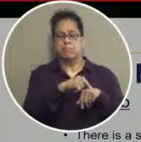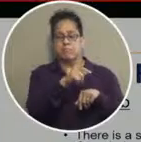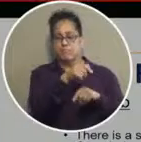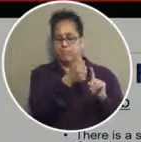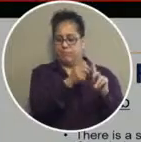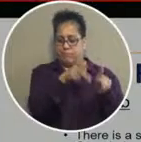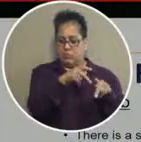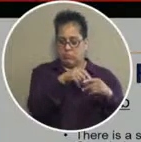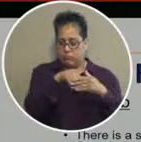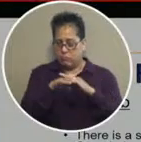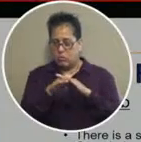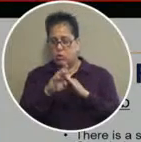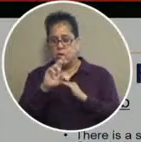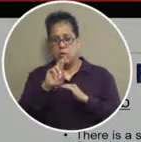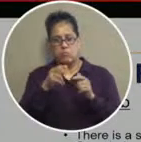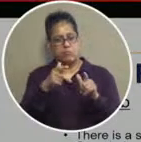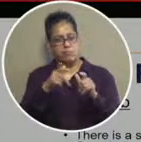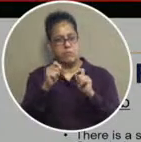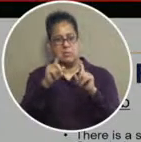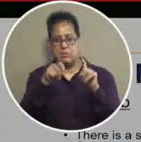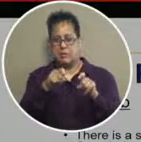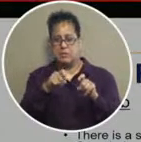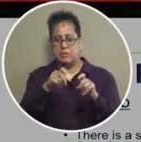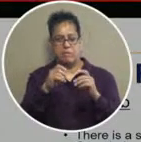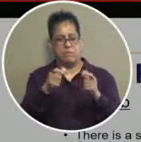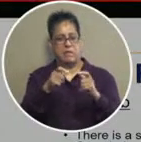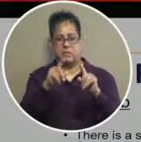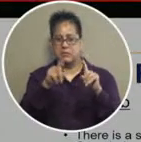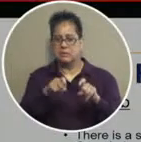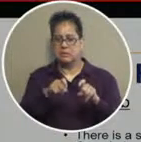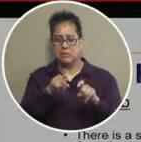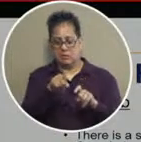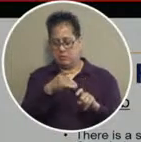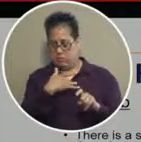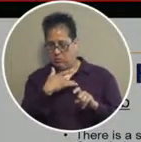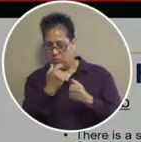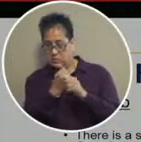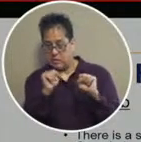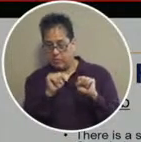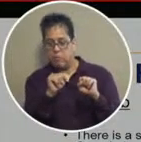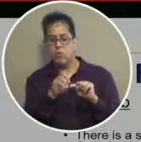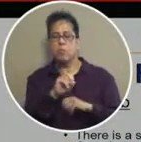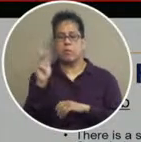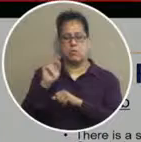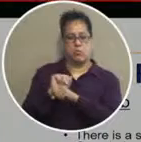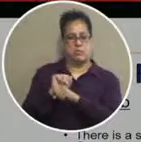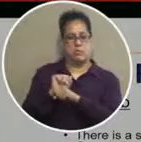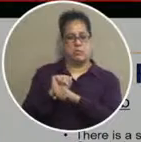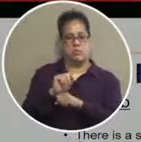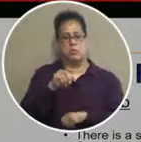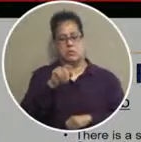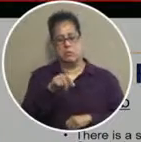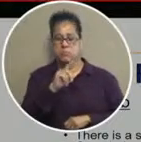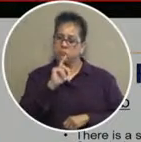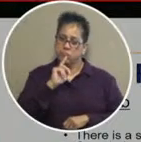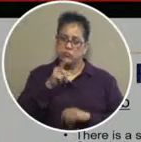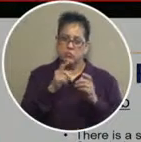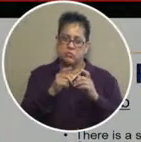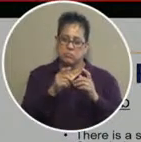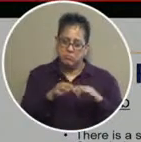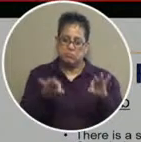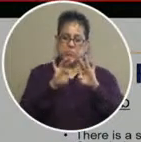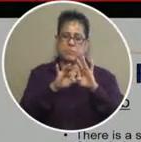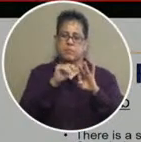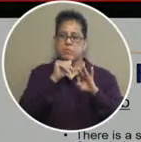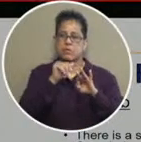in, they get rapid testing, and they can get an immediate result so they know that they are safe to return to work. And this is incredibly important to